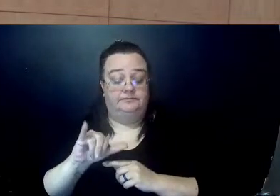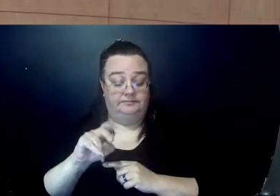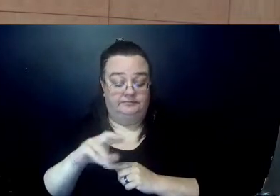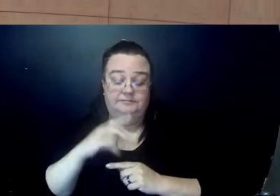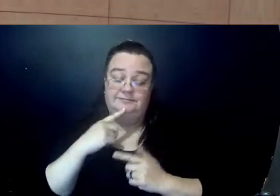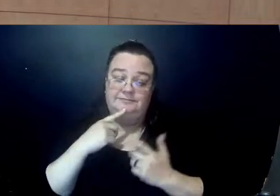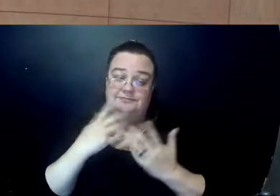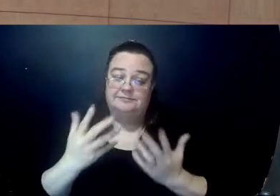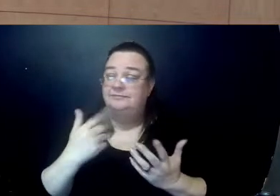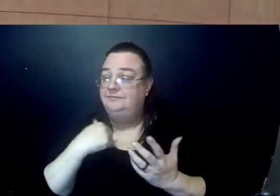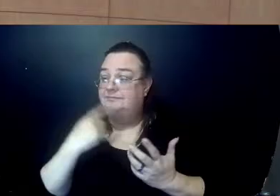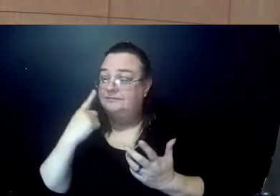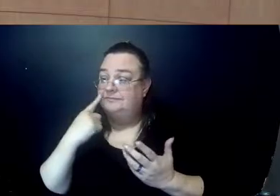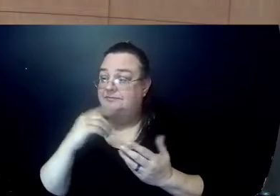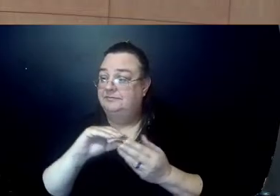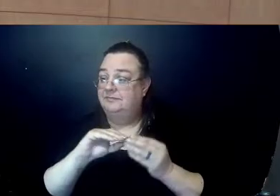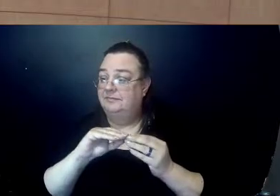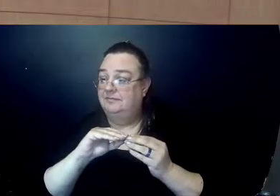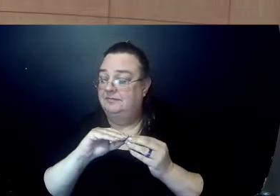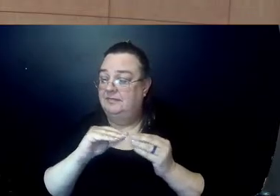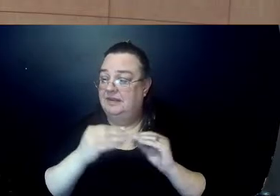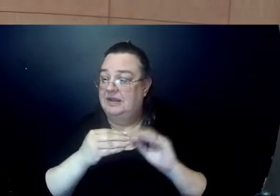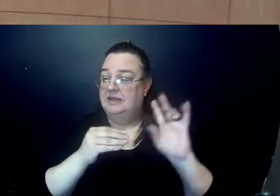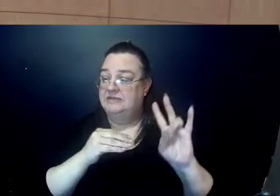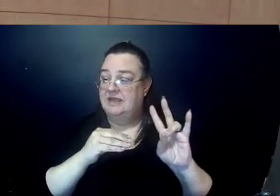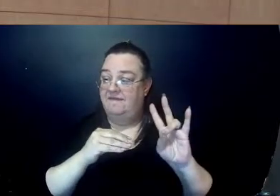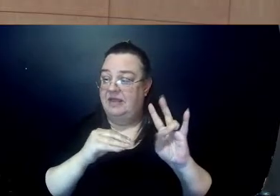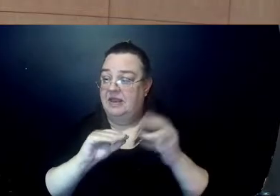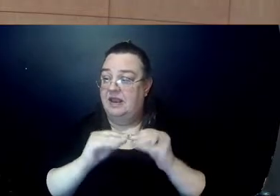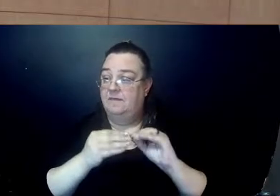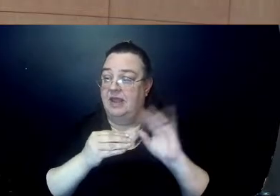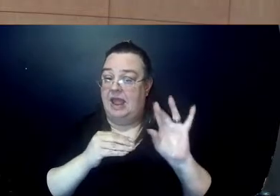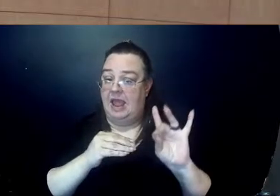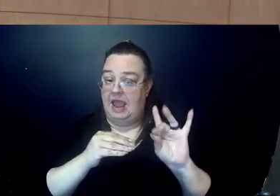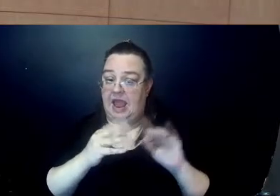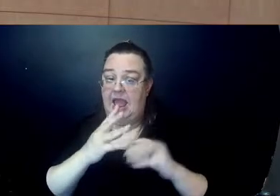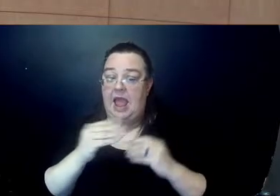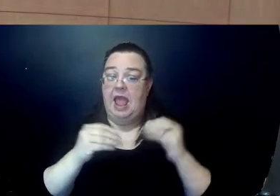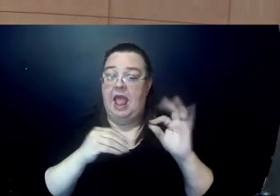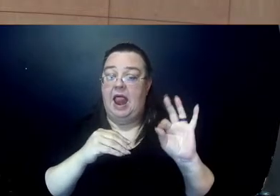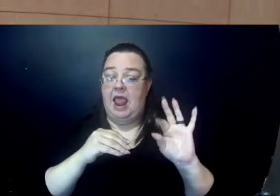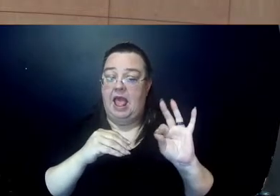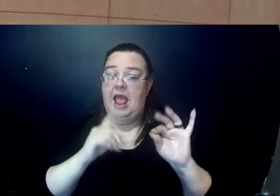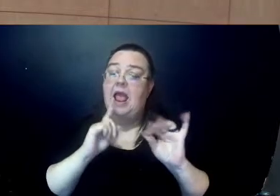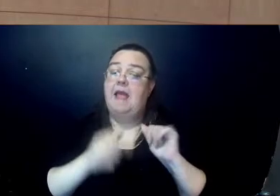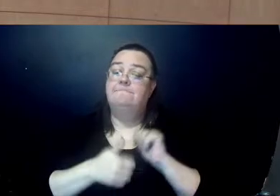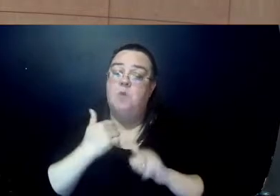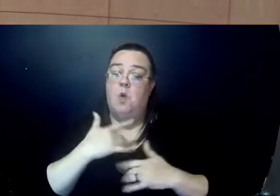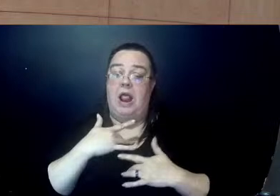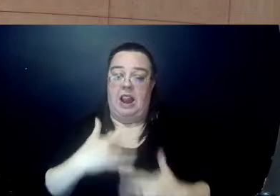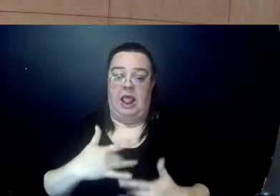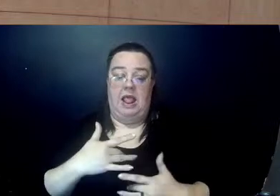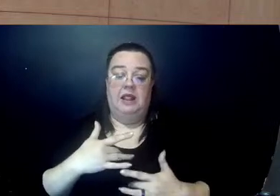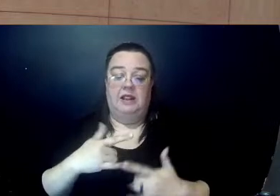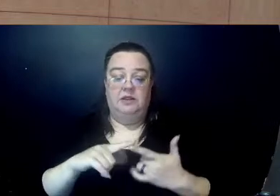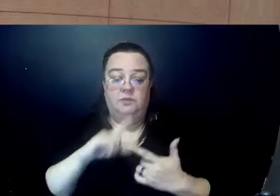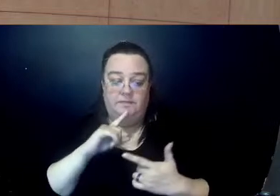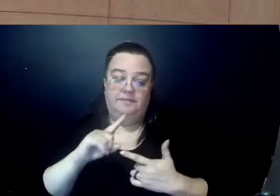think 7, 8, and 9 are the most likely to be protracted.